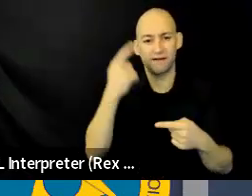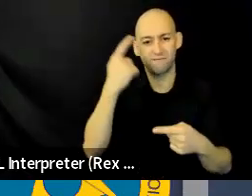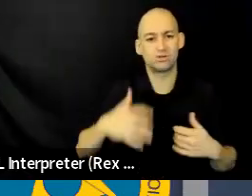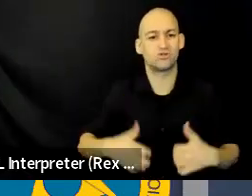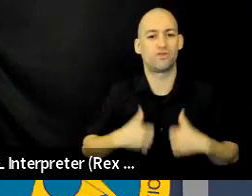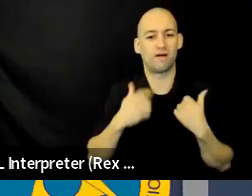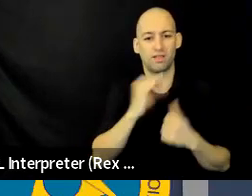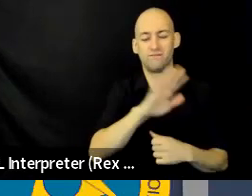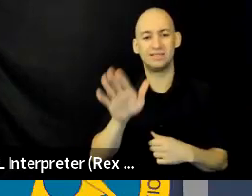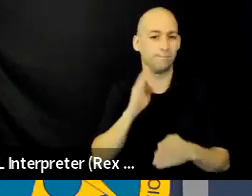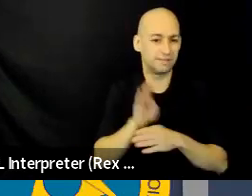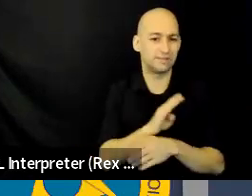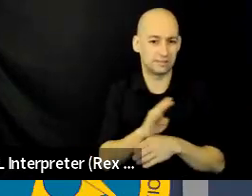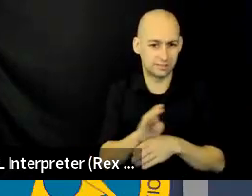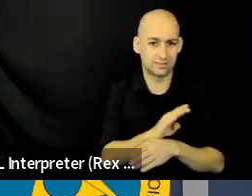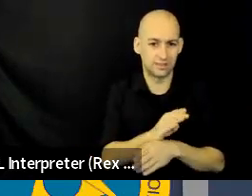survival of this business.